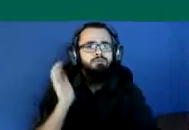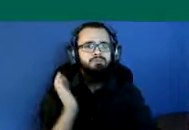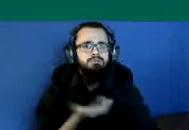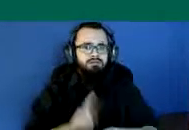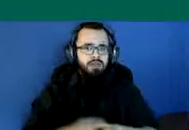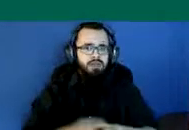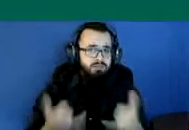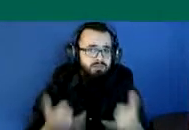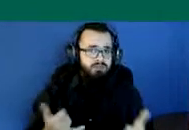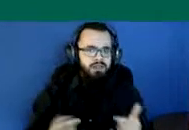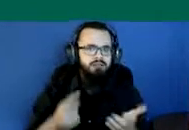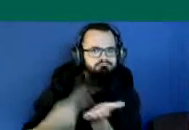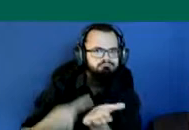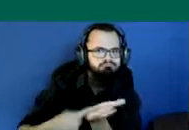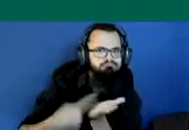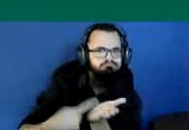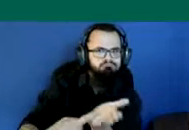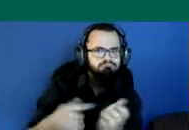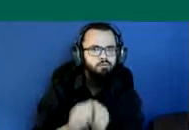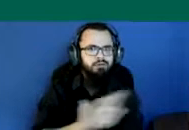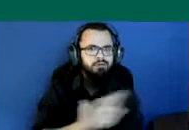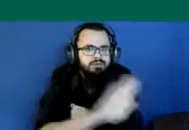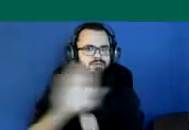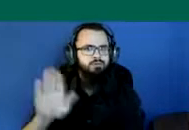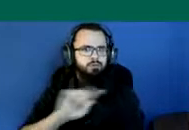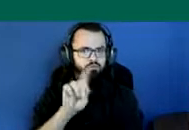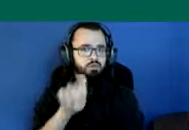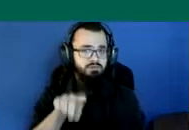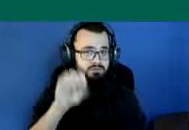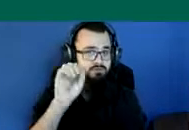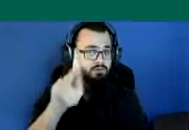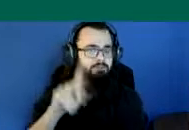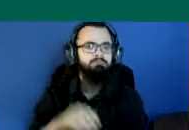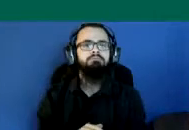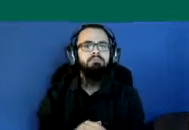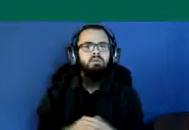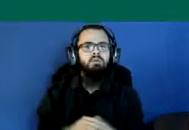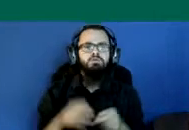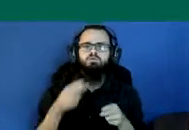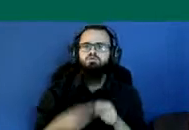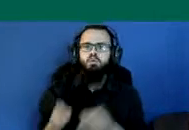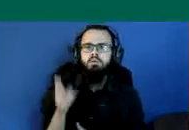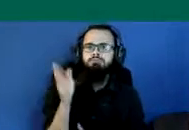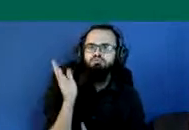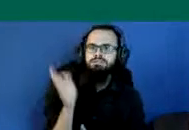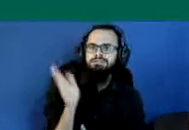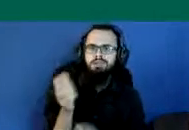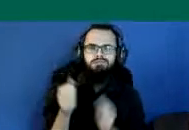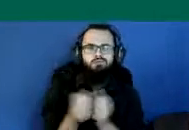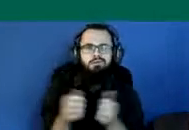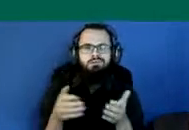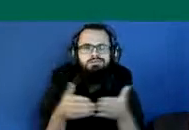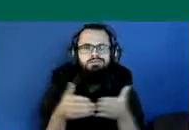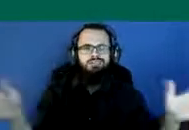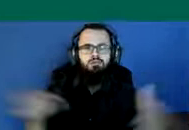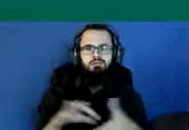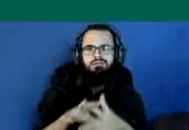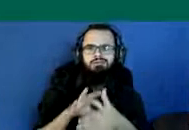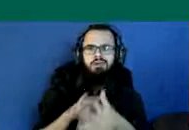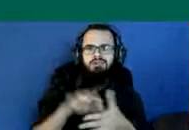today. Before we dive into a very short presentation with some general content, I want to